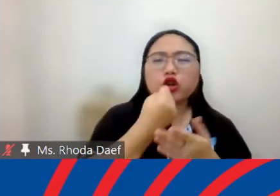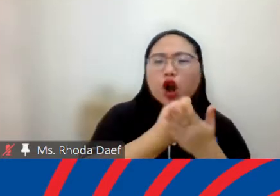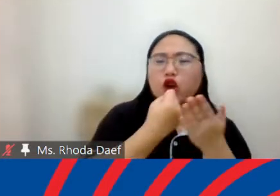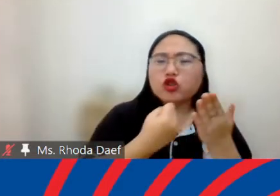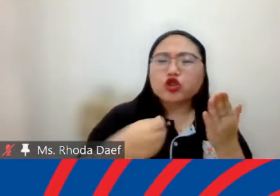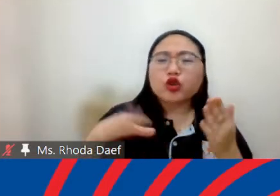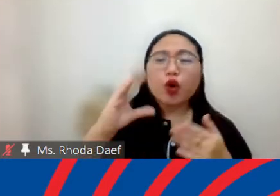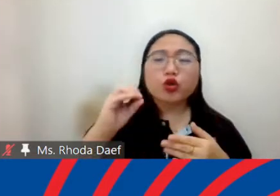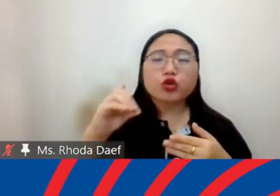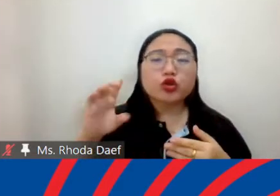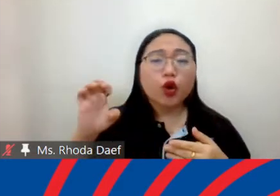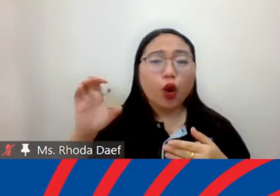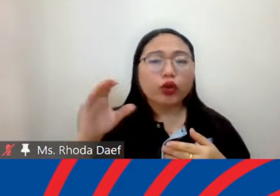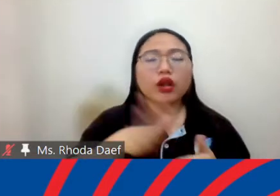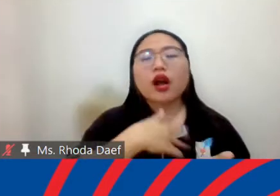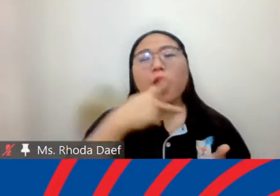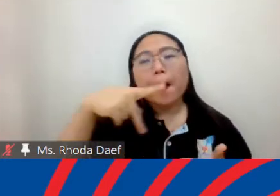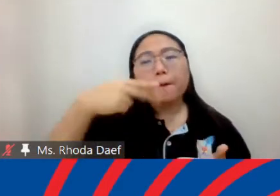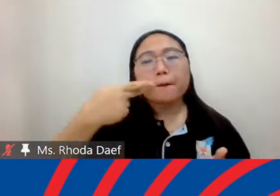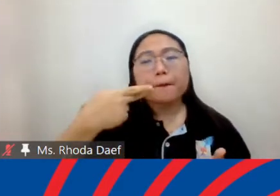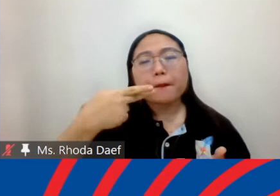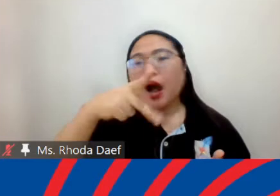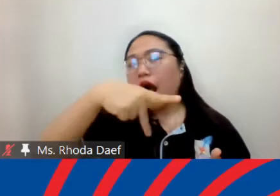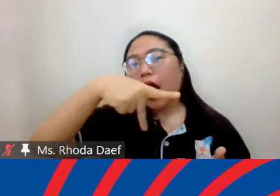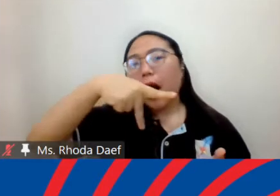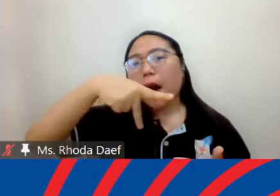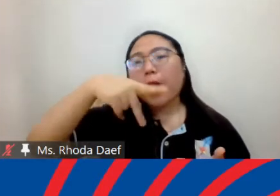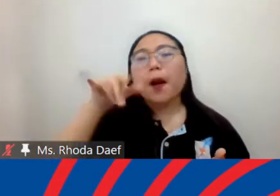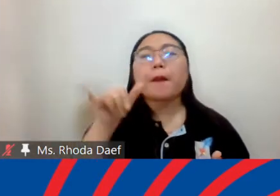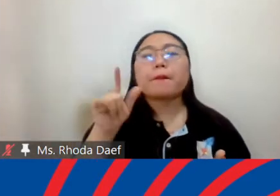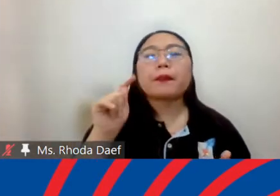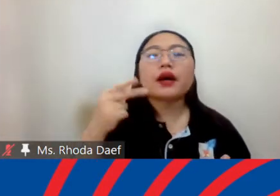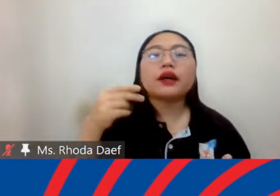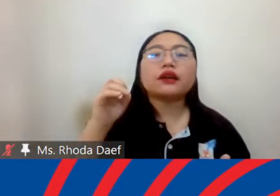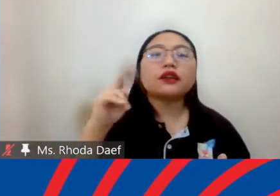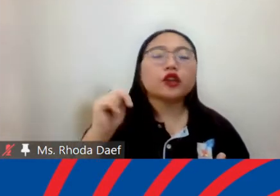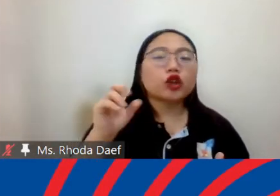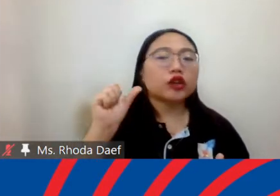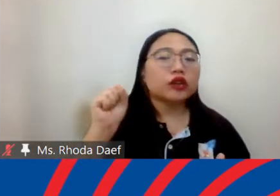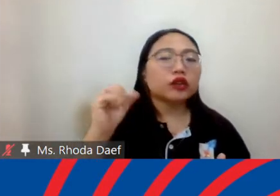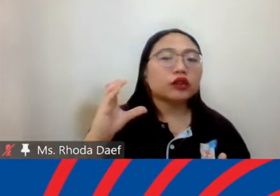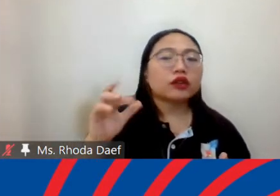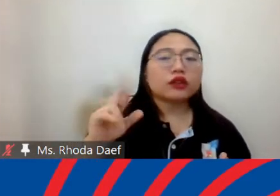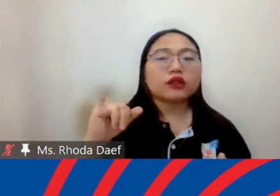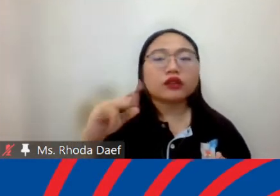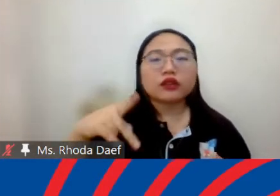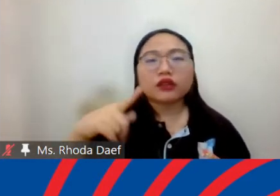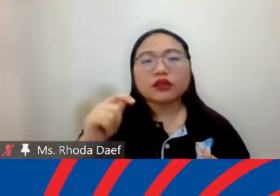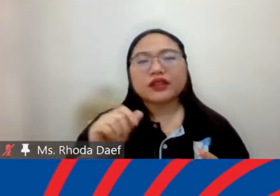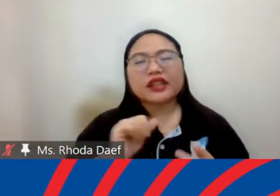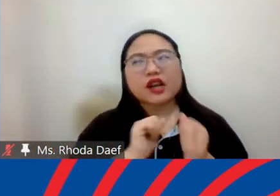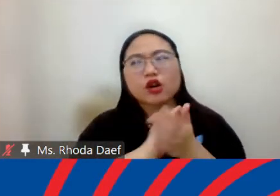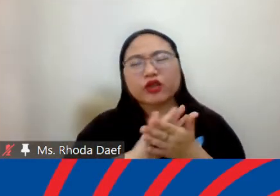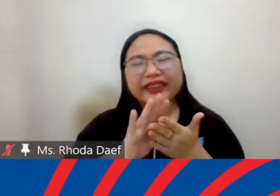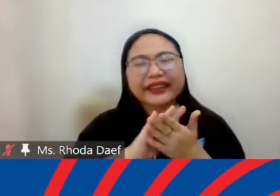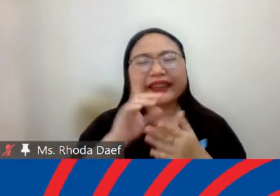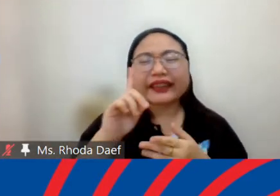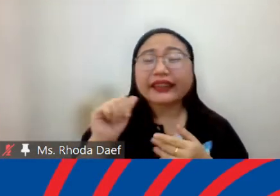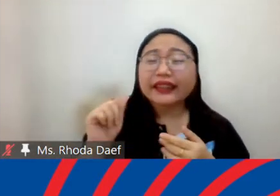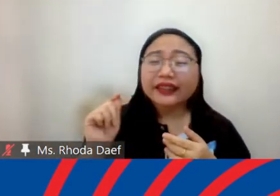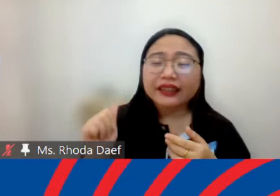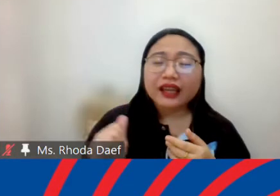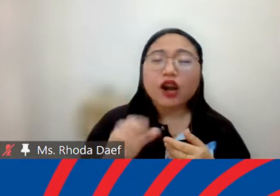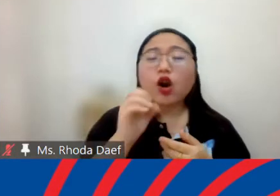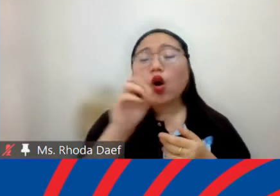a Python script that you use to extract data or clean data. It can also be